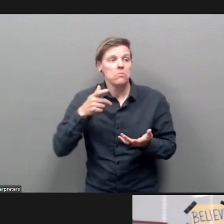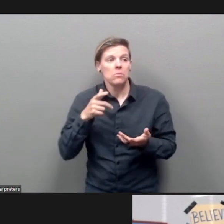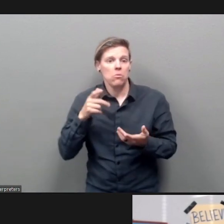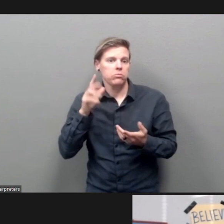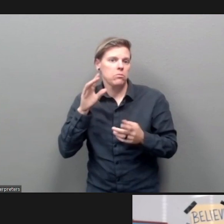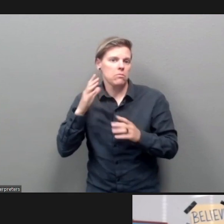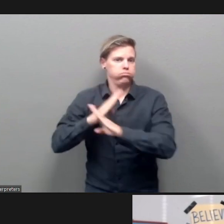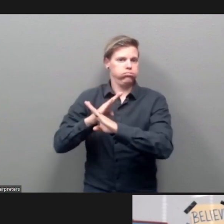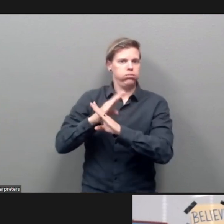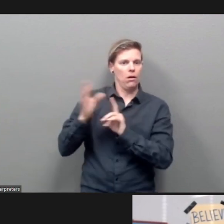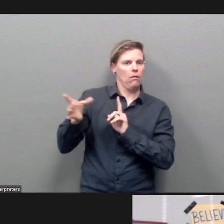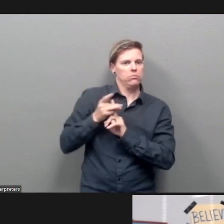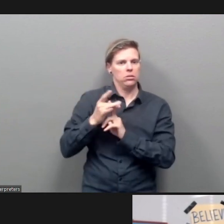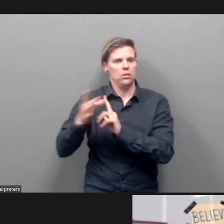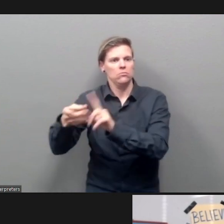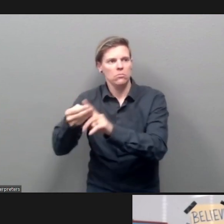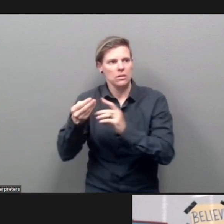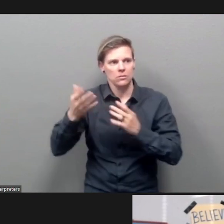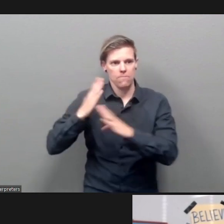any more than people in other